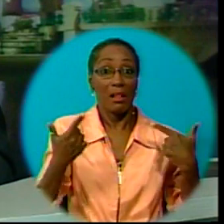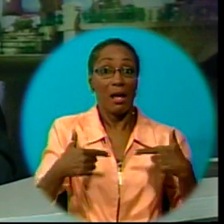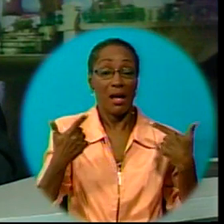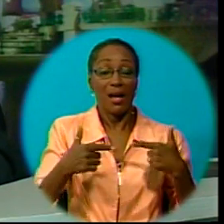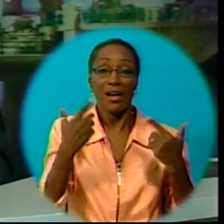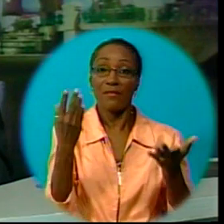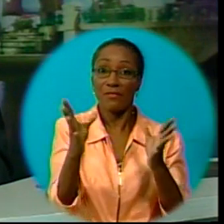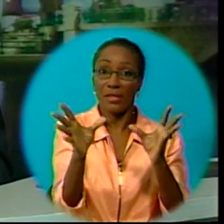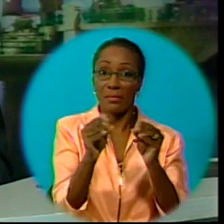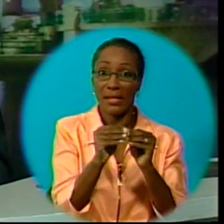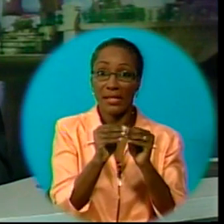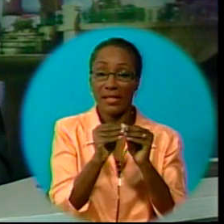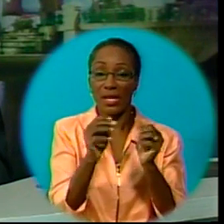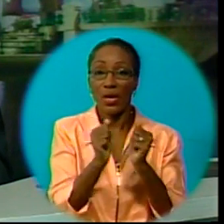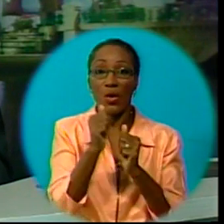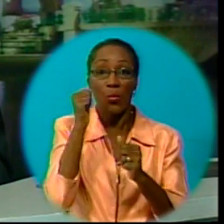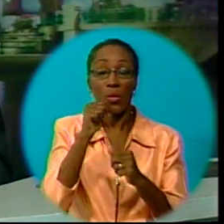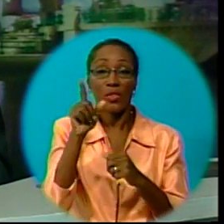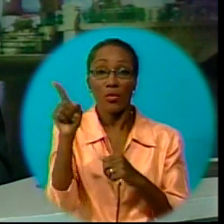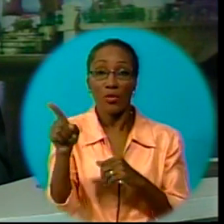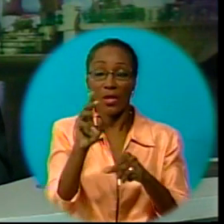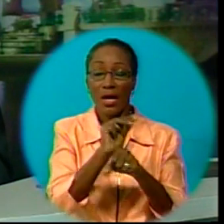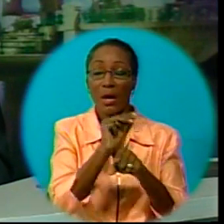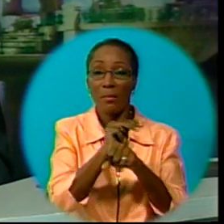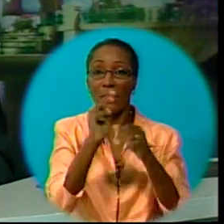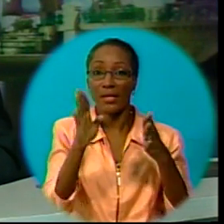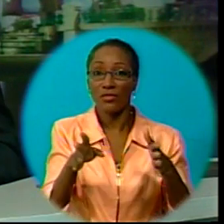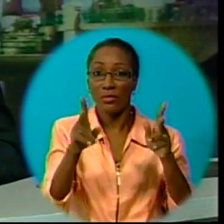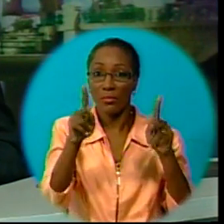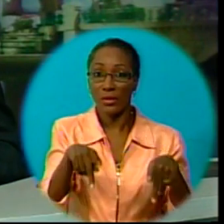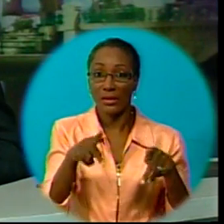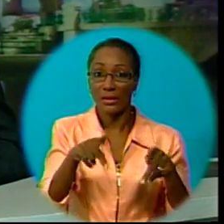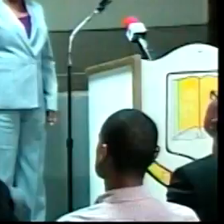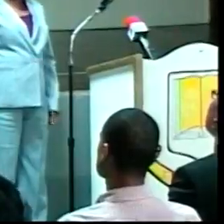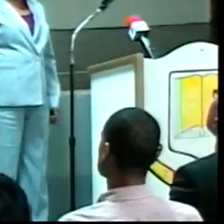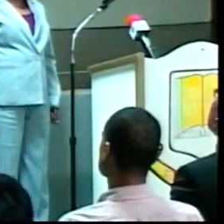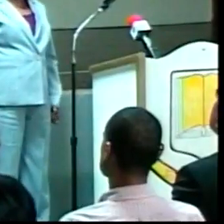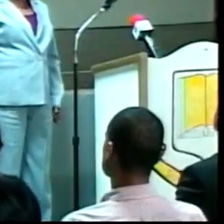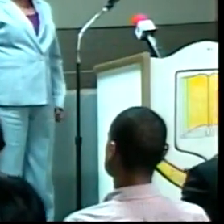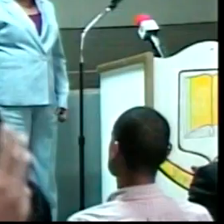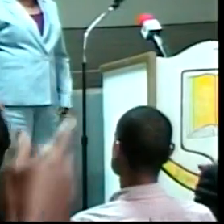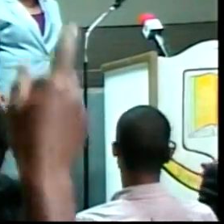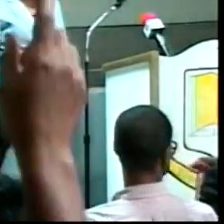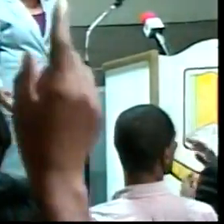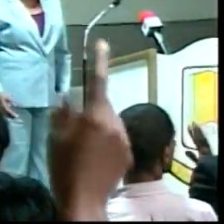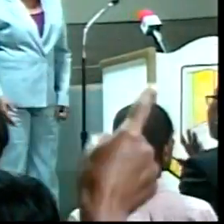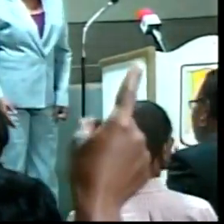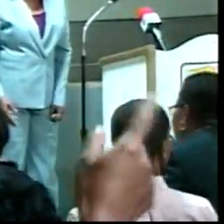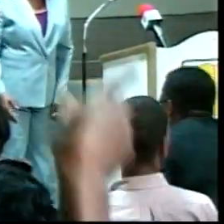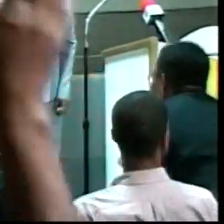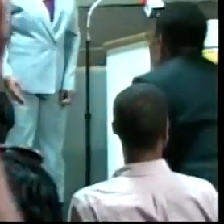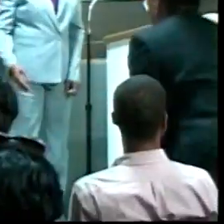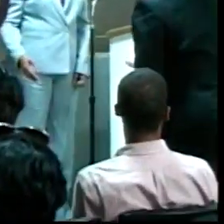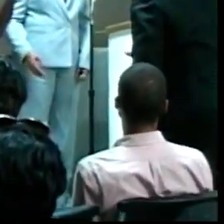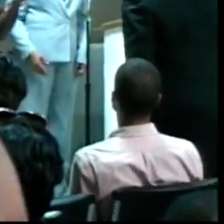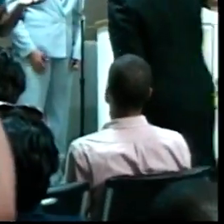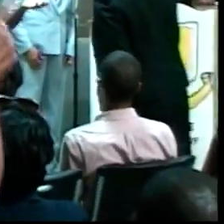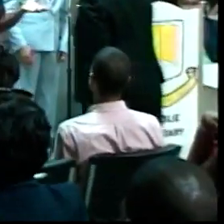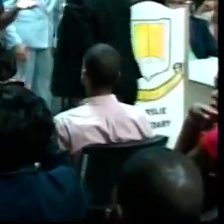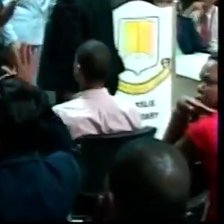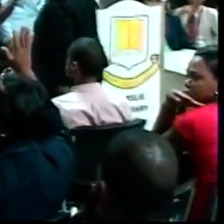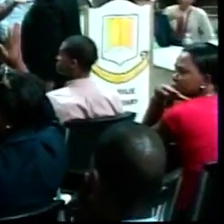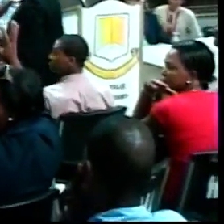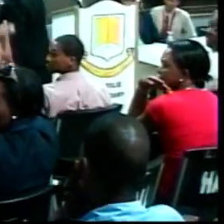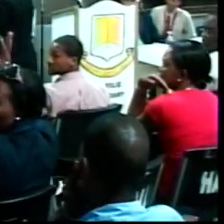and labour officials, as well as parents at Ellerslie Secondary School last night. Grisette's primary was closed several times since the start of the